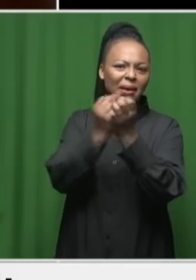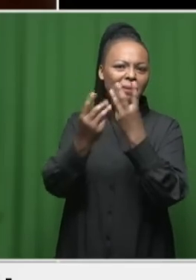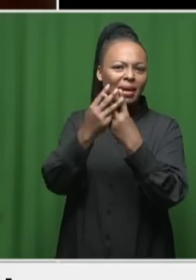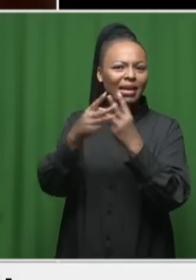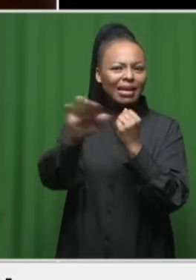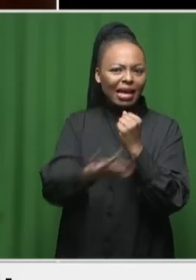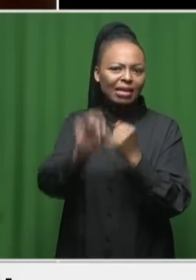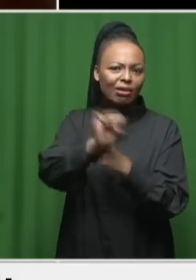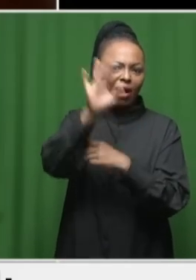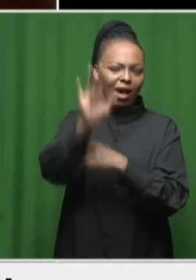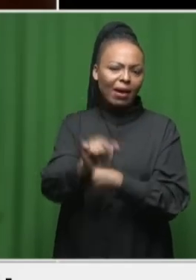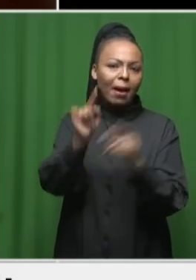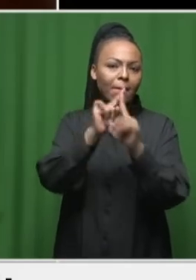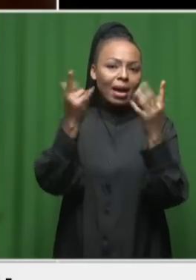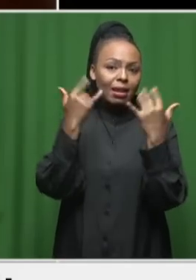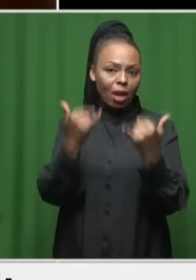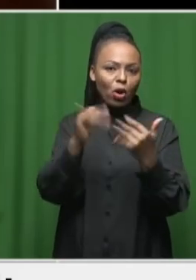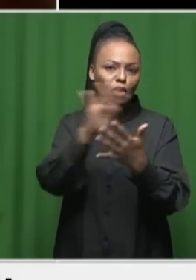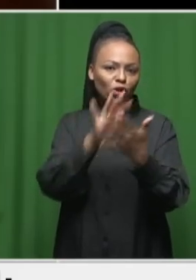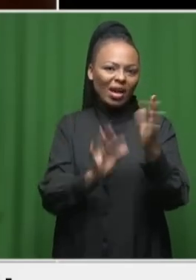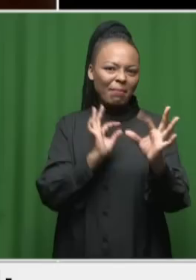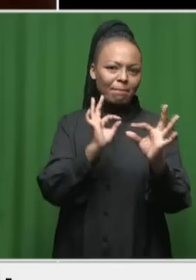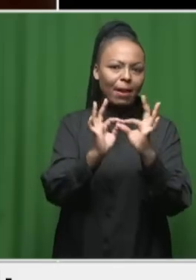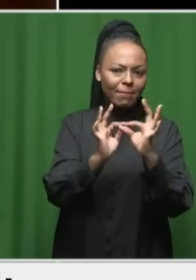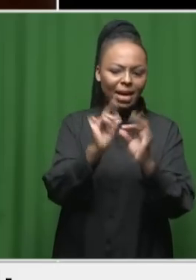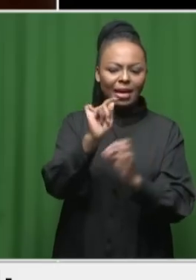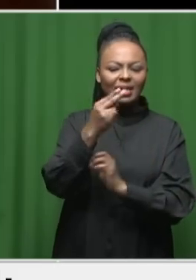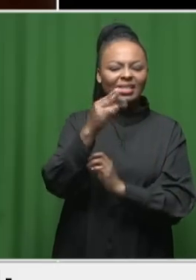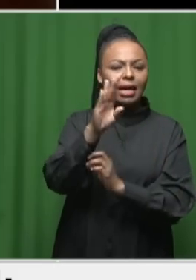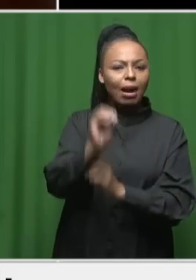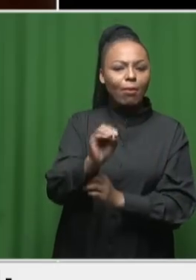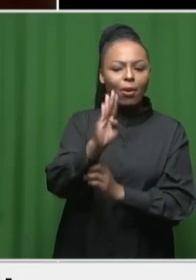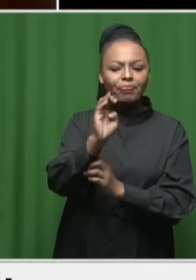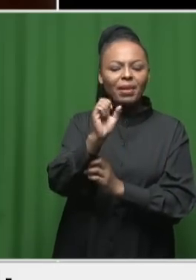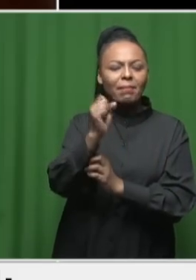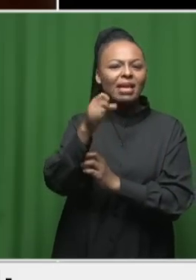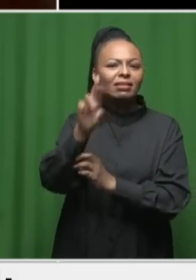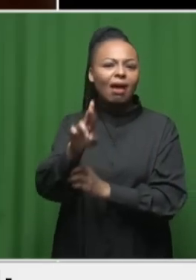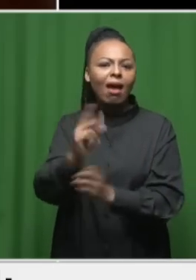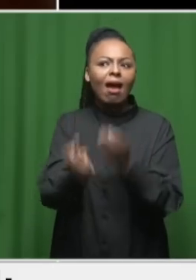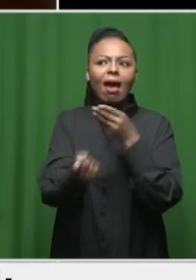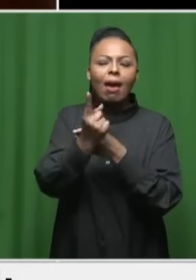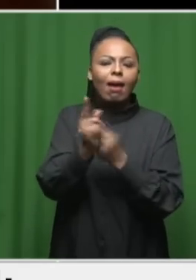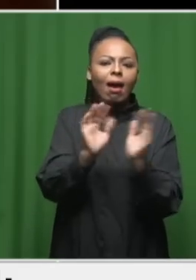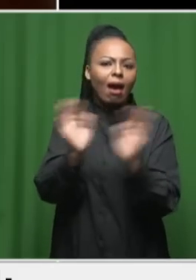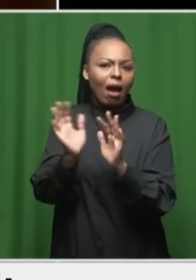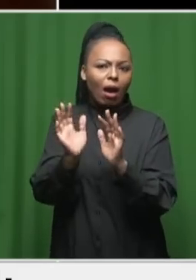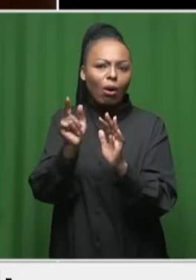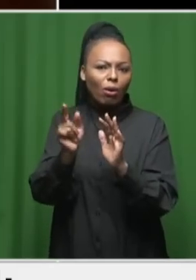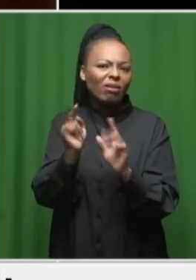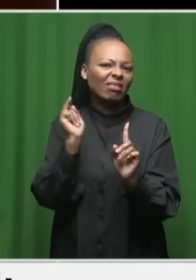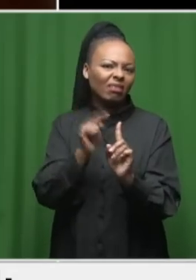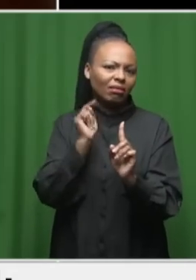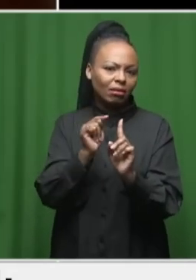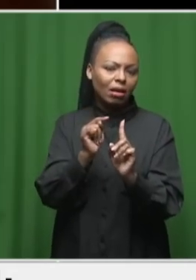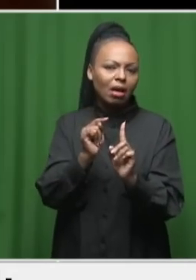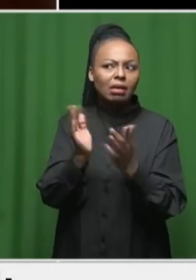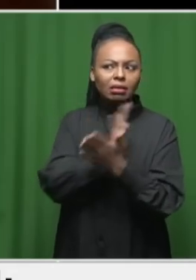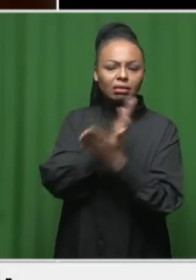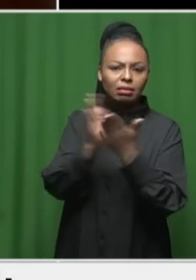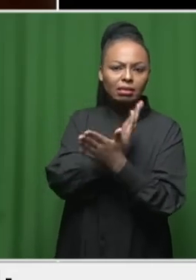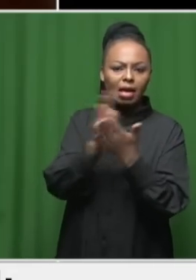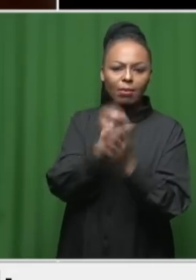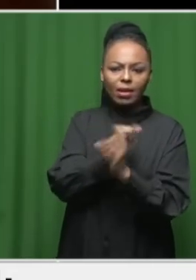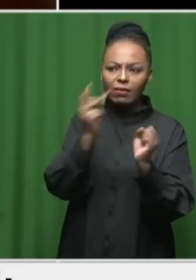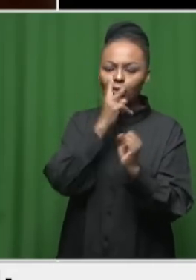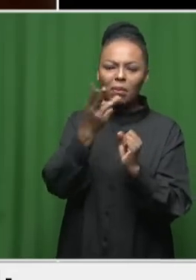talk about this particular instance with Thabo Bester and how it played out. So if you will, for those who may not have seen it, run